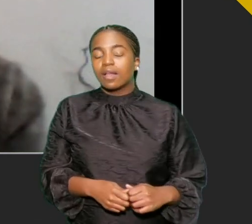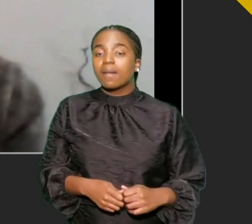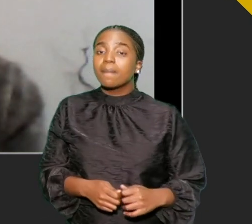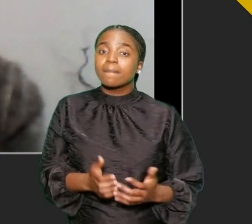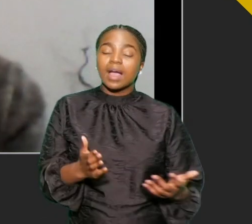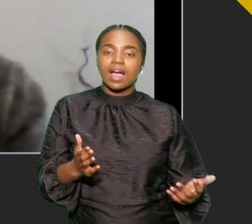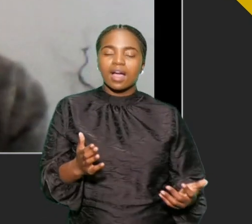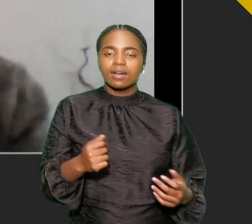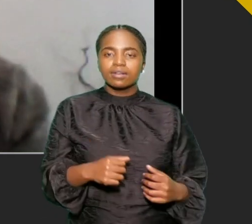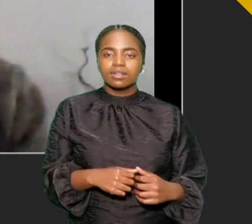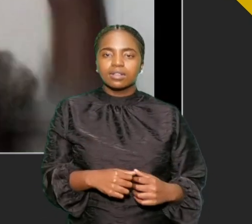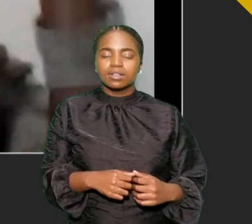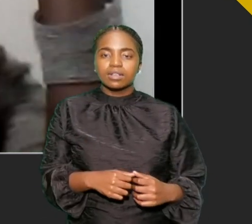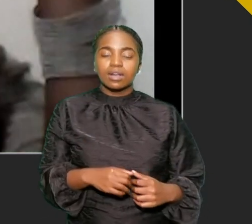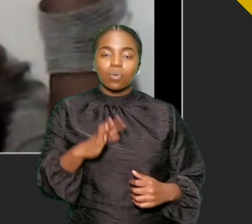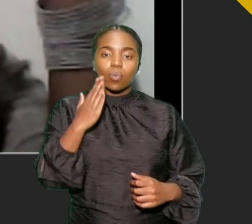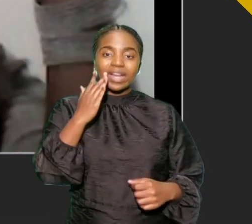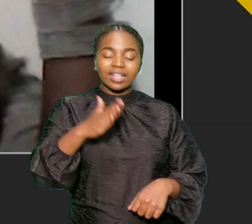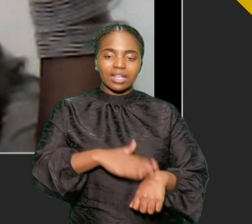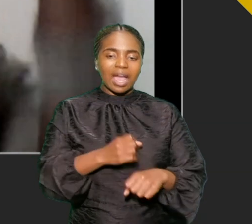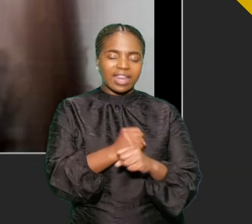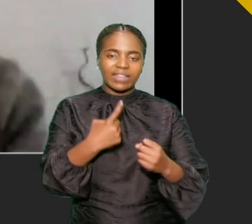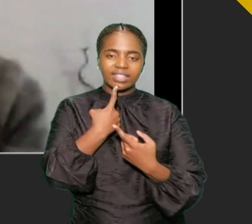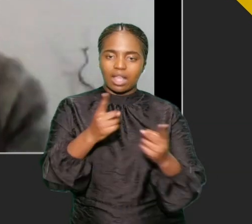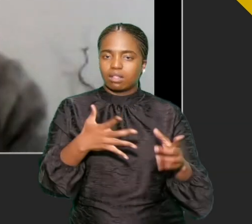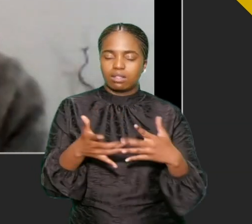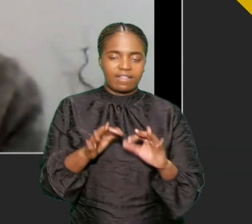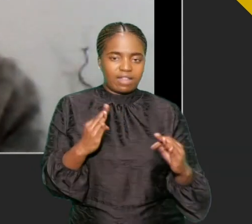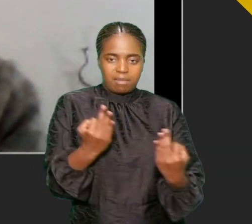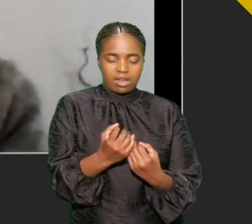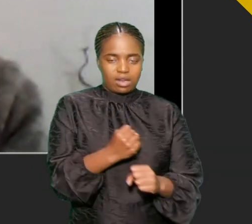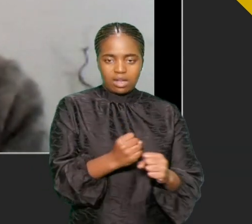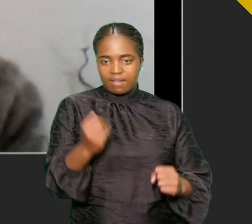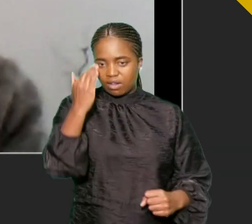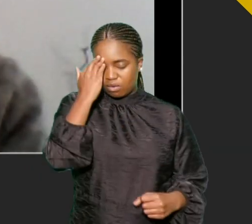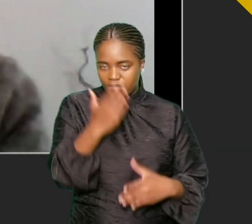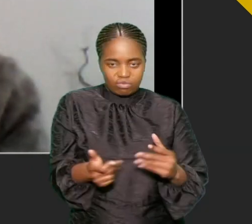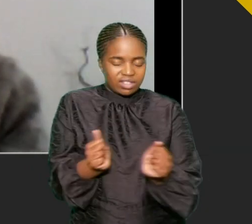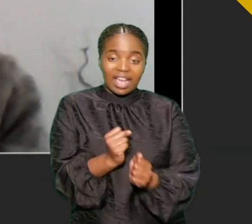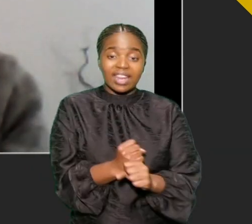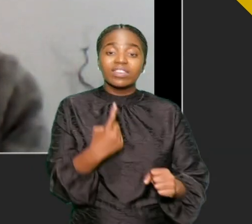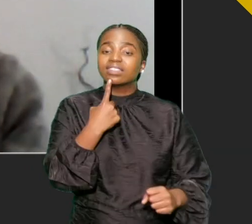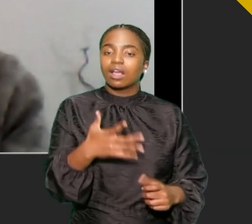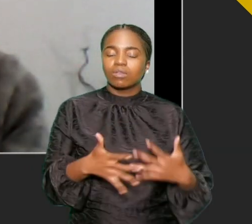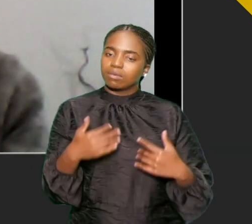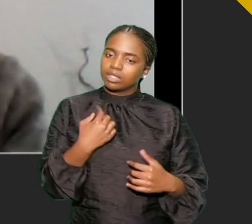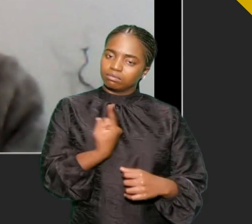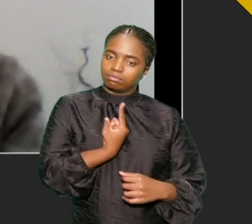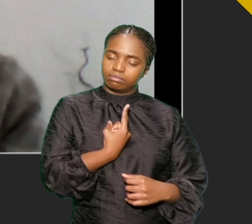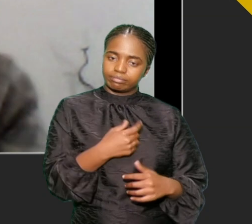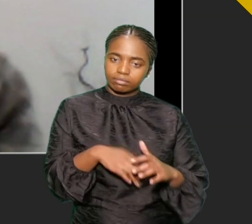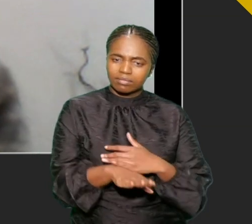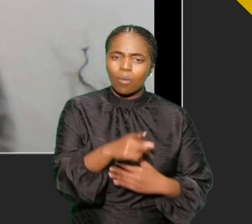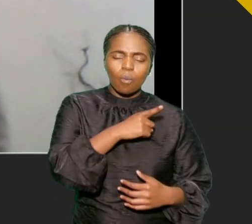I think by then I didn't tell anyone. My family didn't know, my colleagues, no one knew actually. I had to keep it